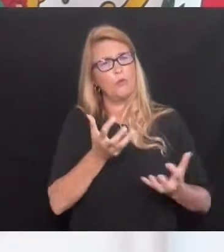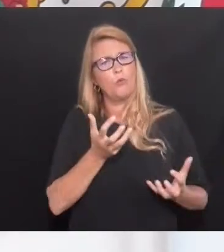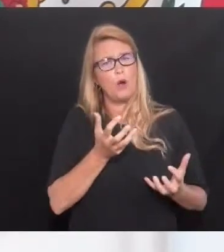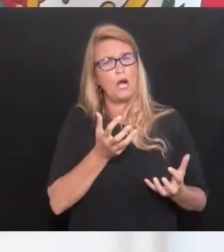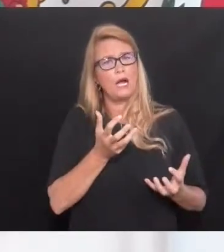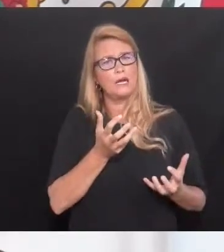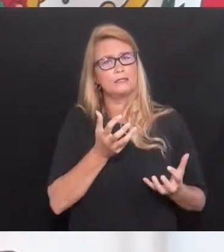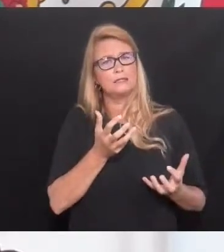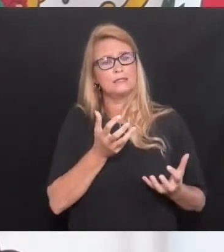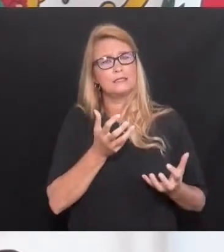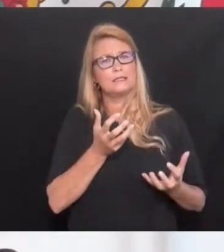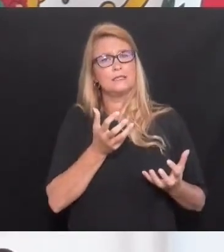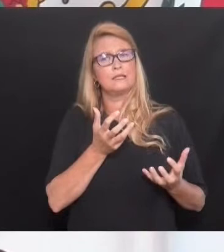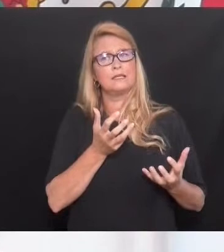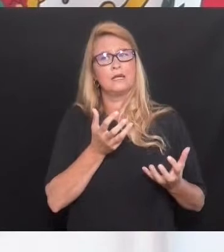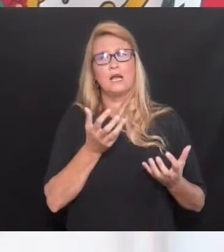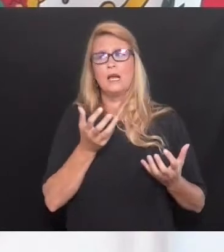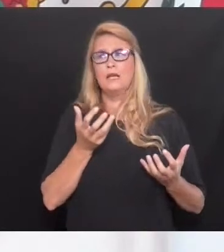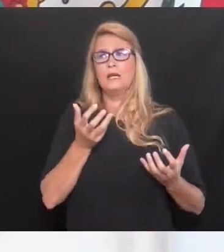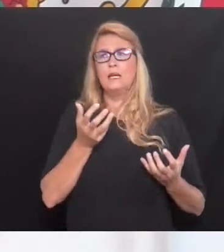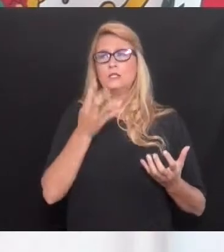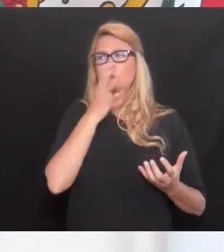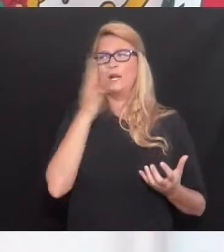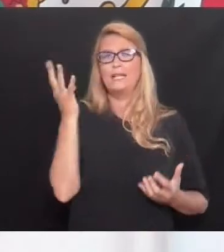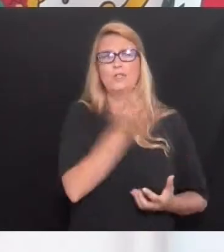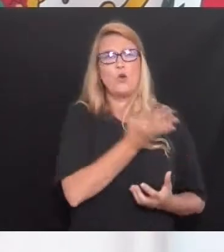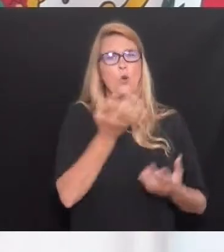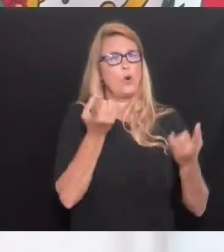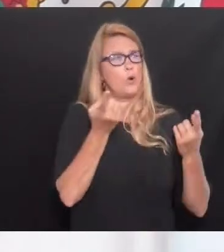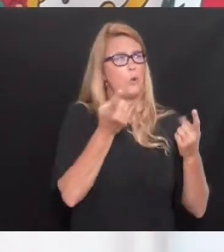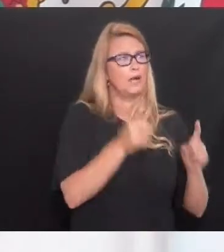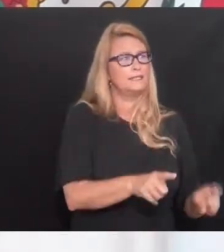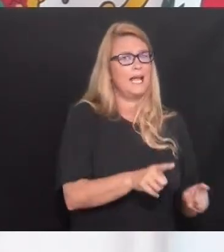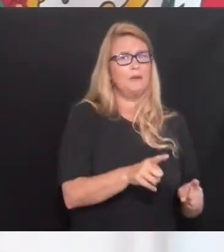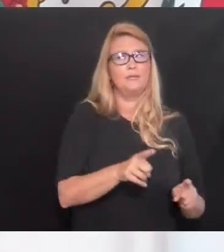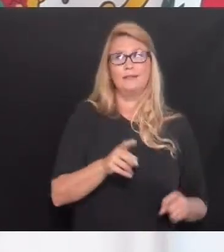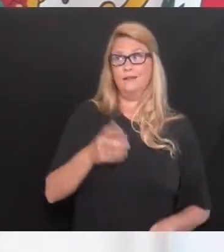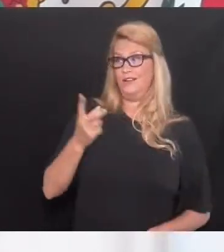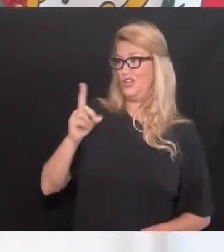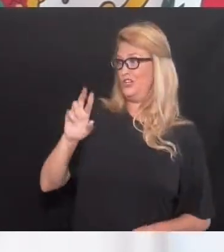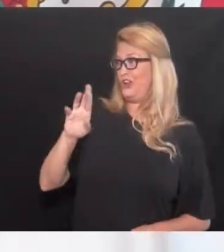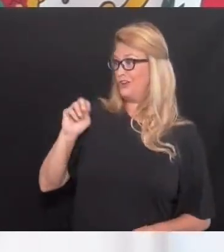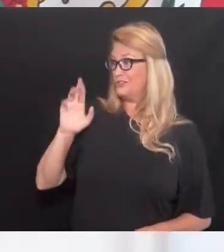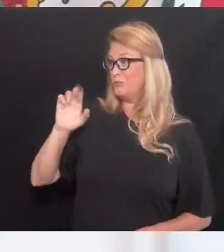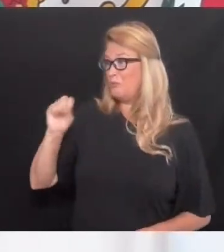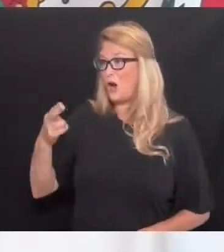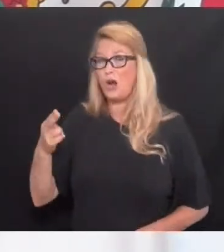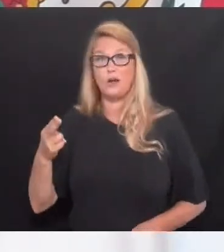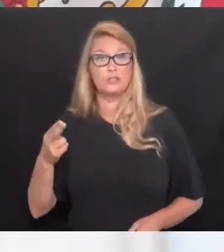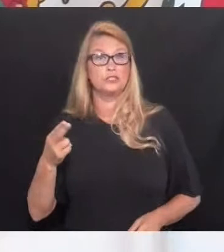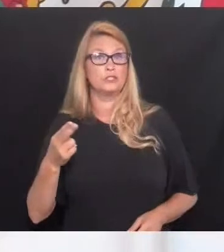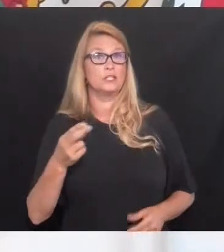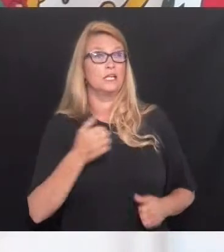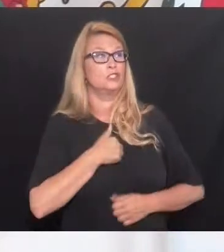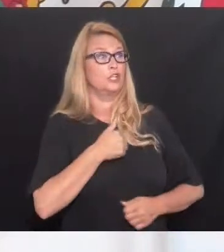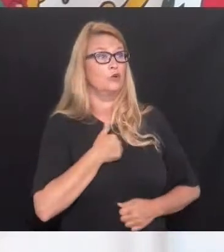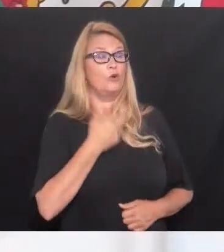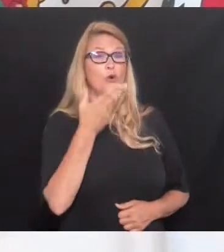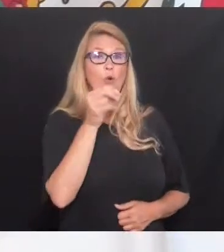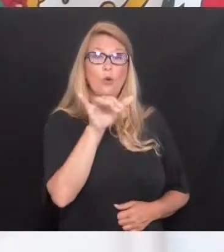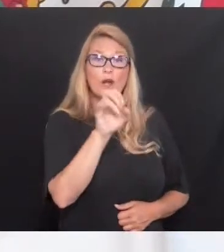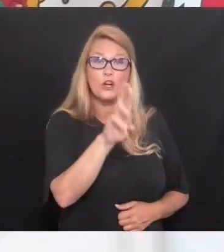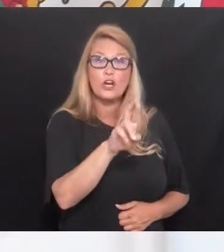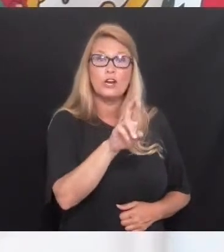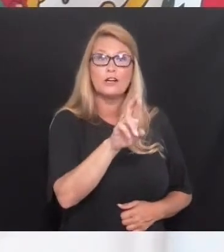to deny what is happening, whether it be Dr. Marsh is speaking or the great General